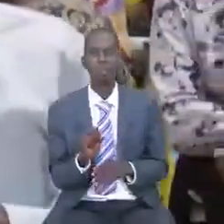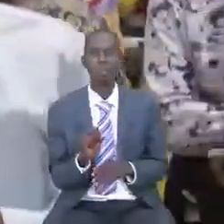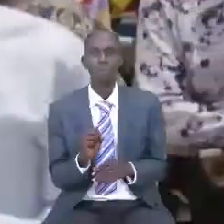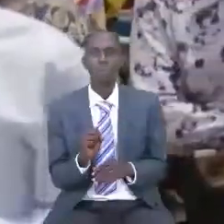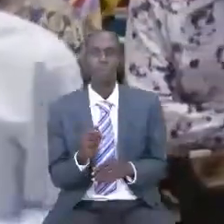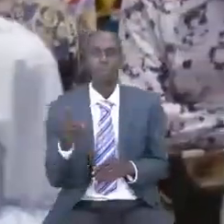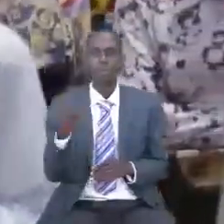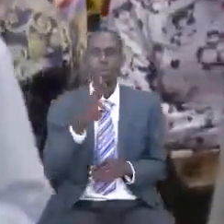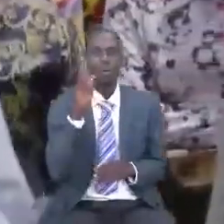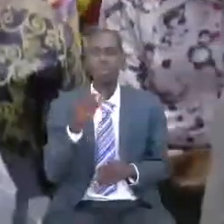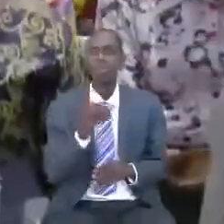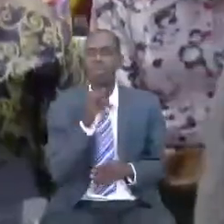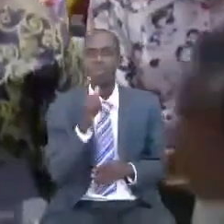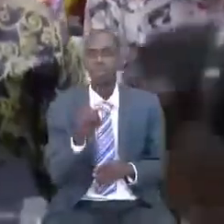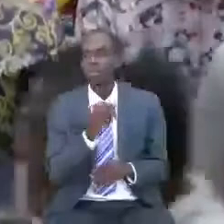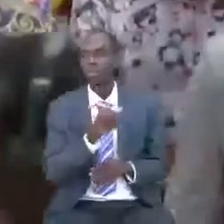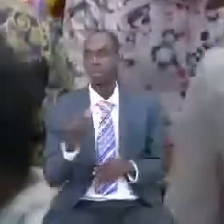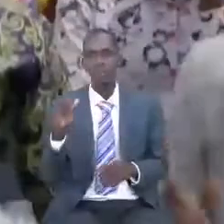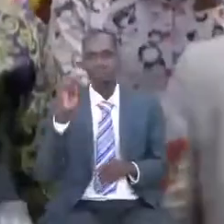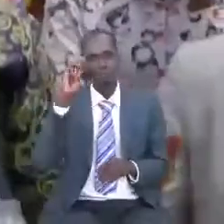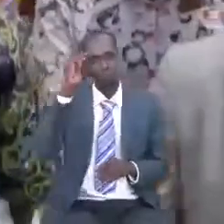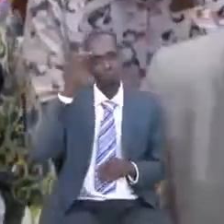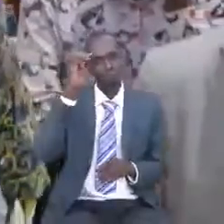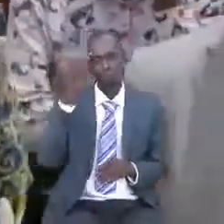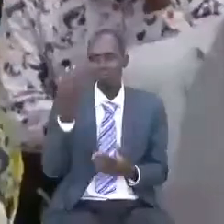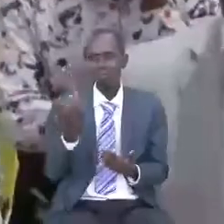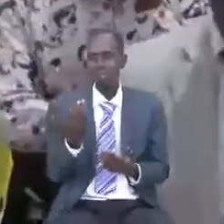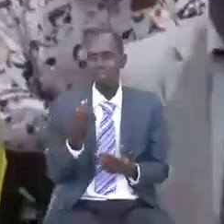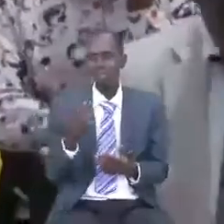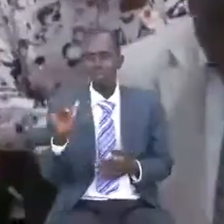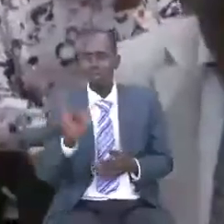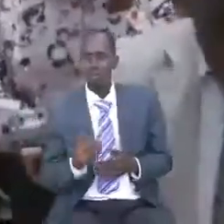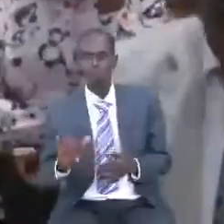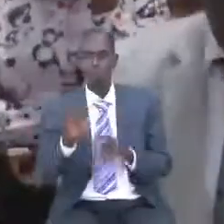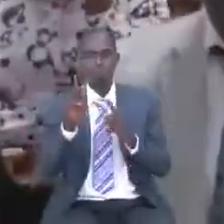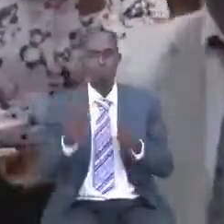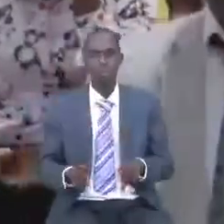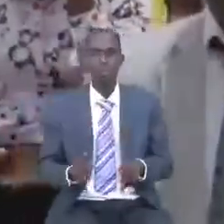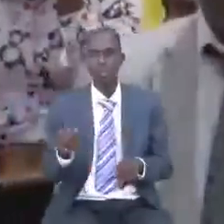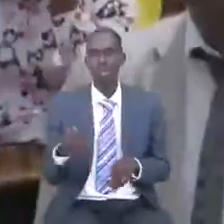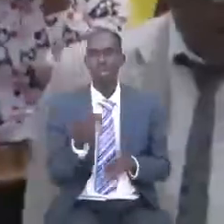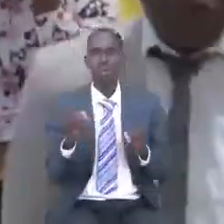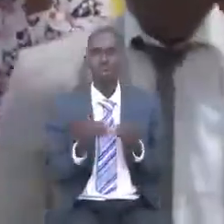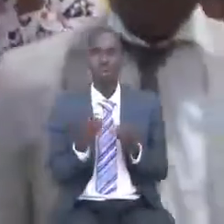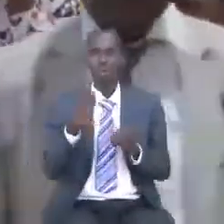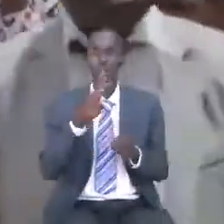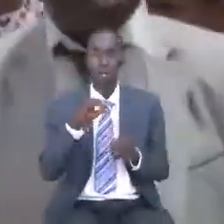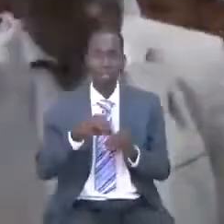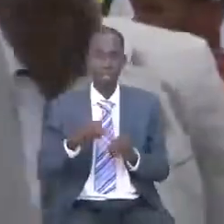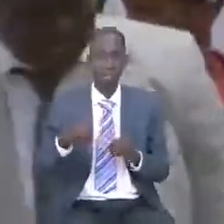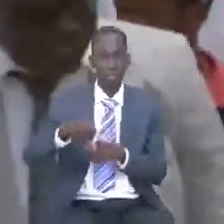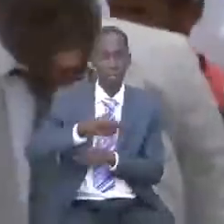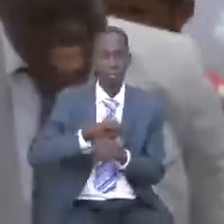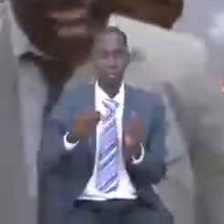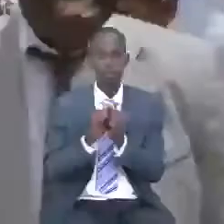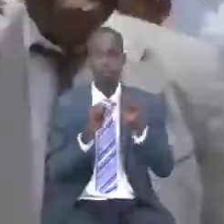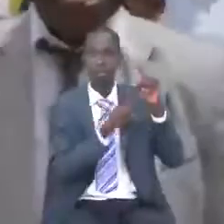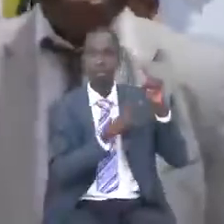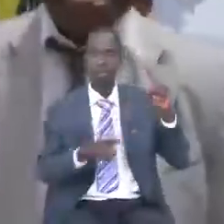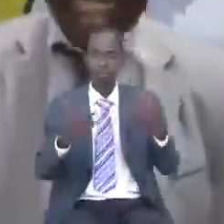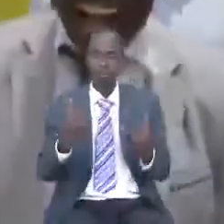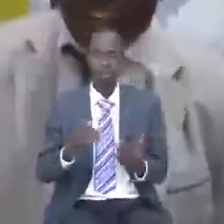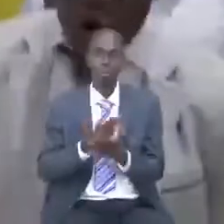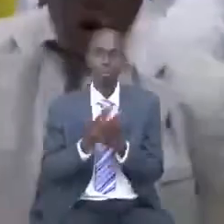You're not a mediocre anymore. In partnership with the Lord, you become a peak